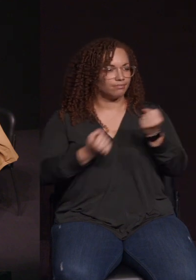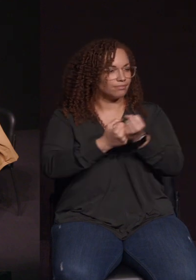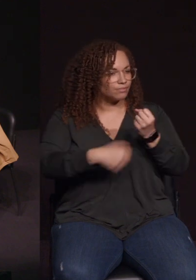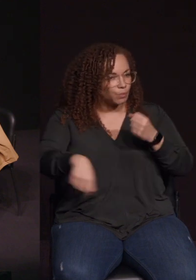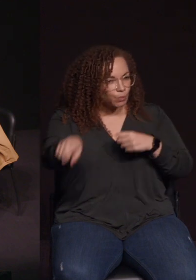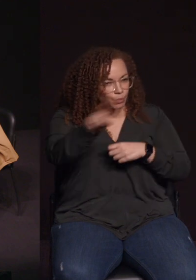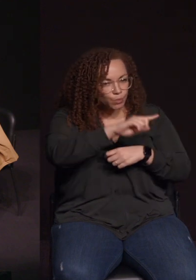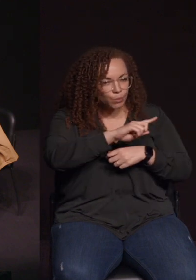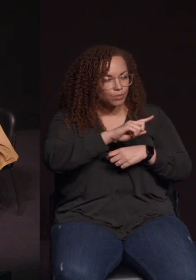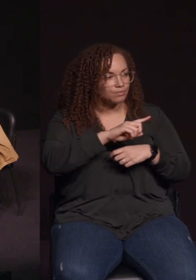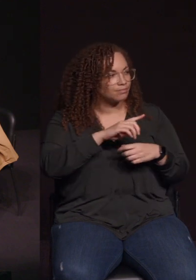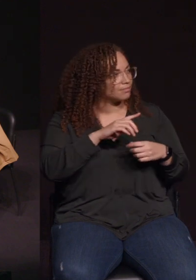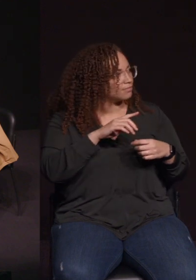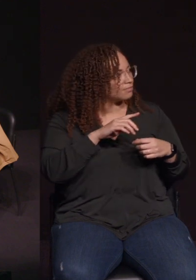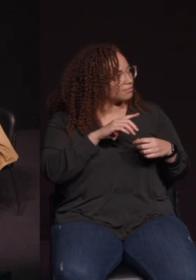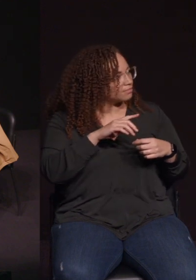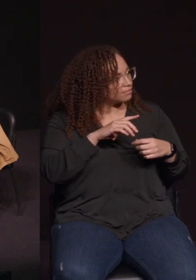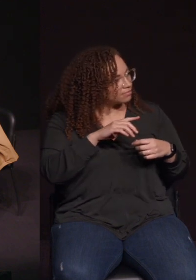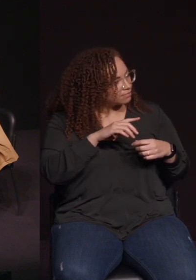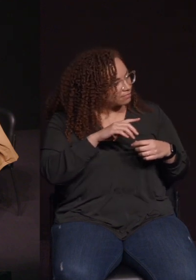push your legacy.